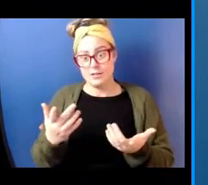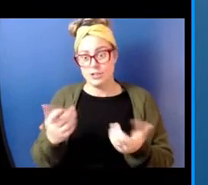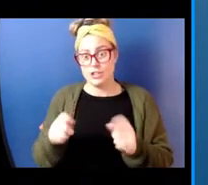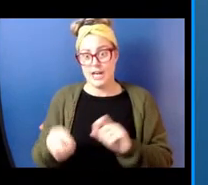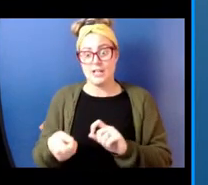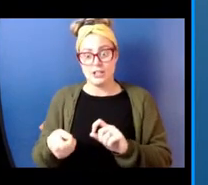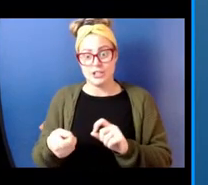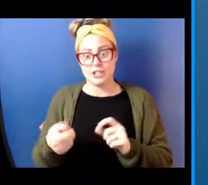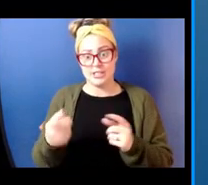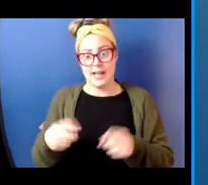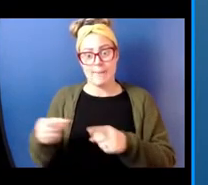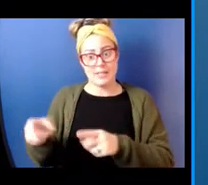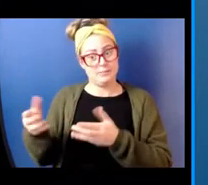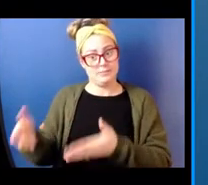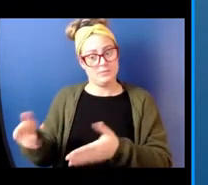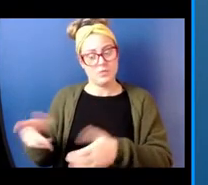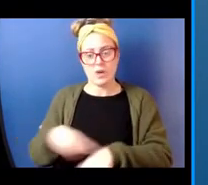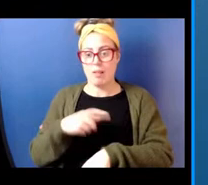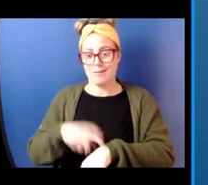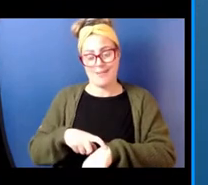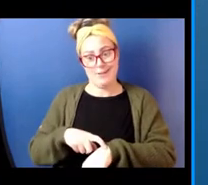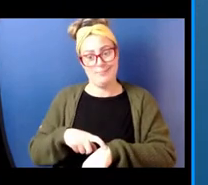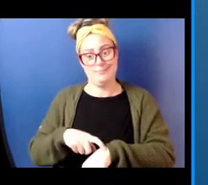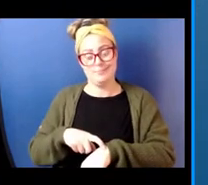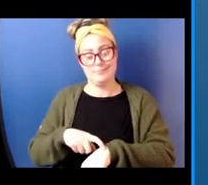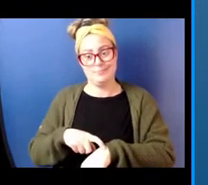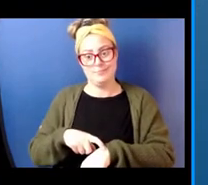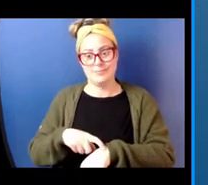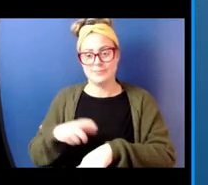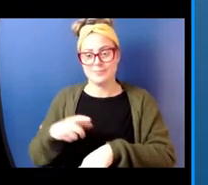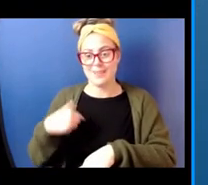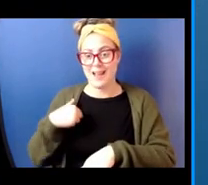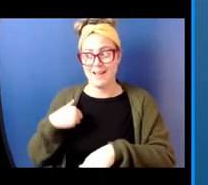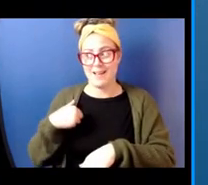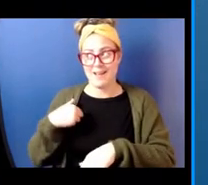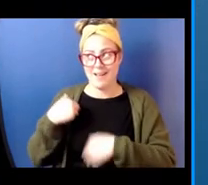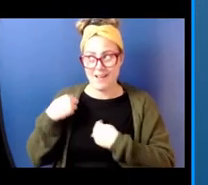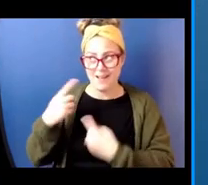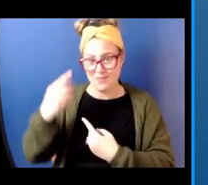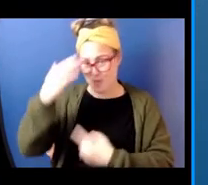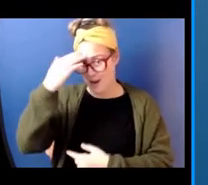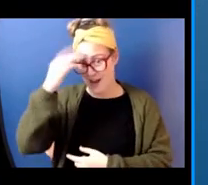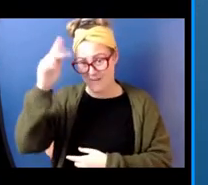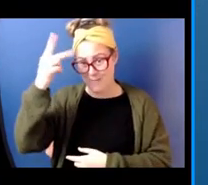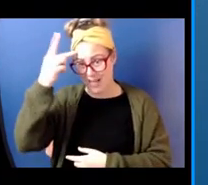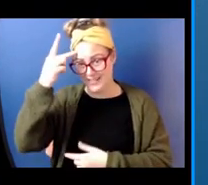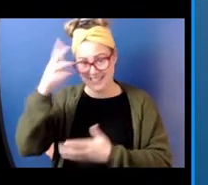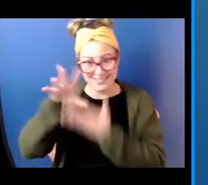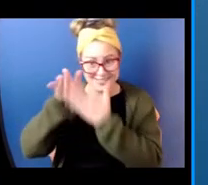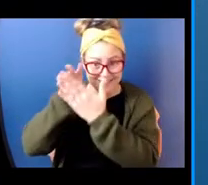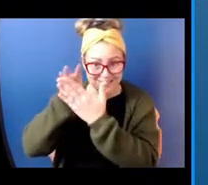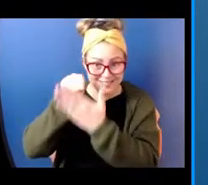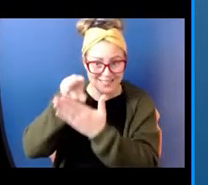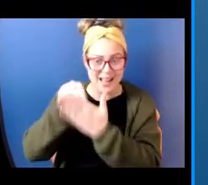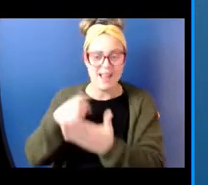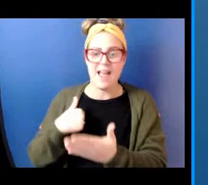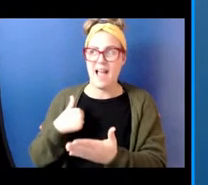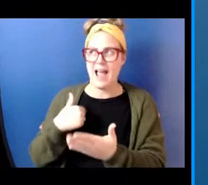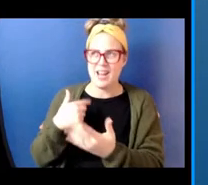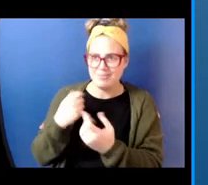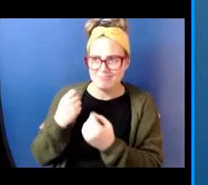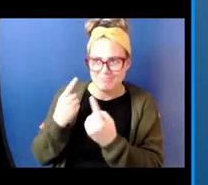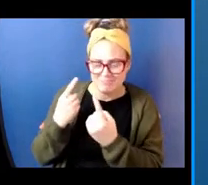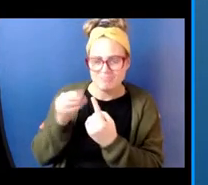for a long time as long as I've been aware of politics Iowa was a crucial part in terms of